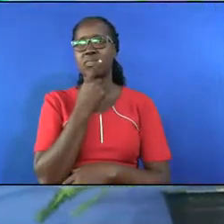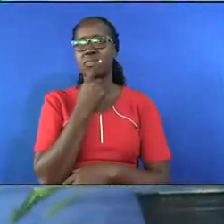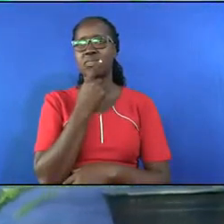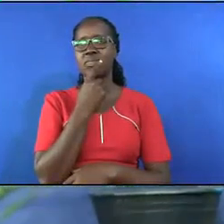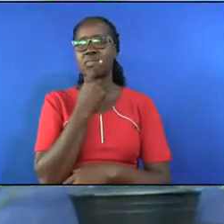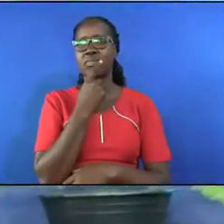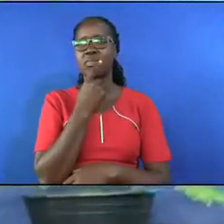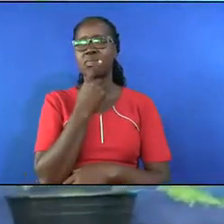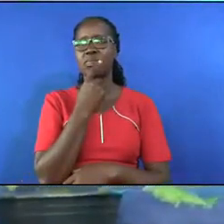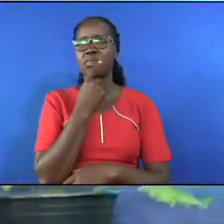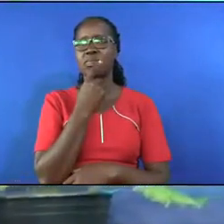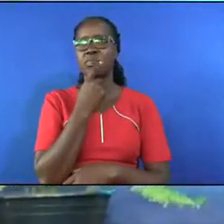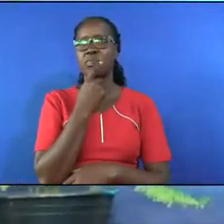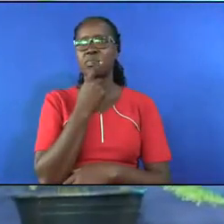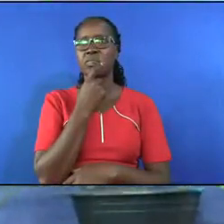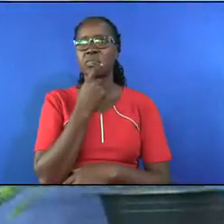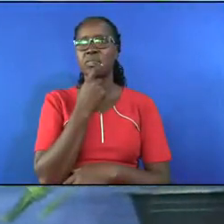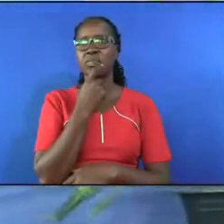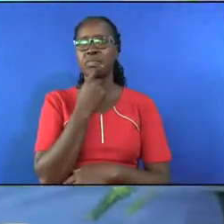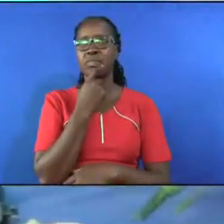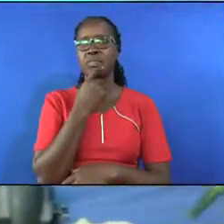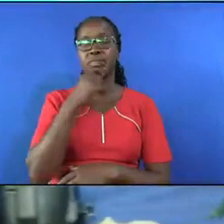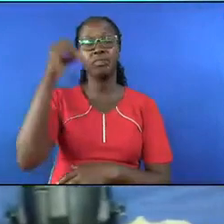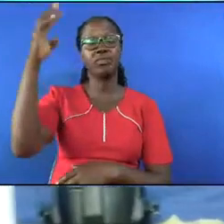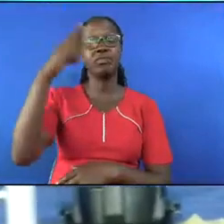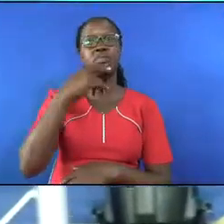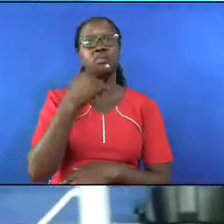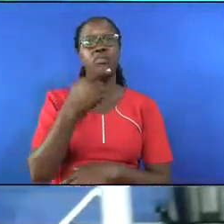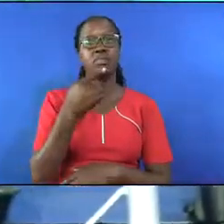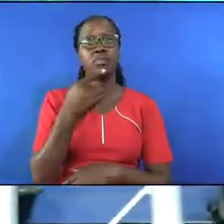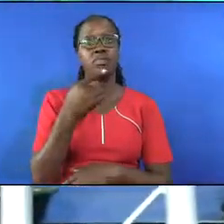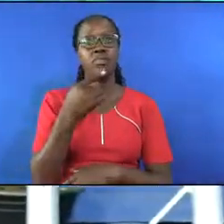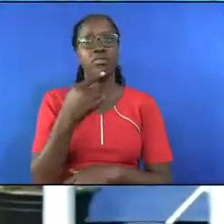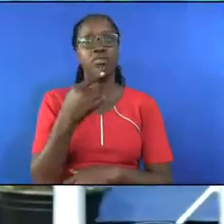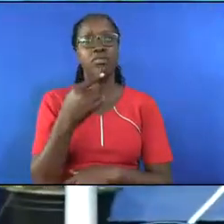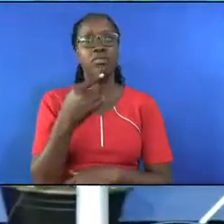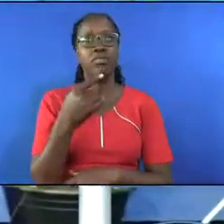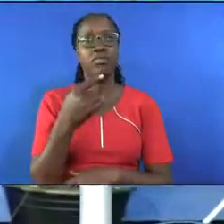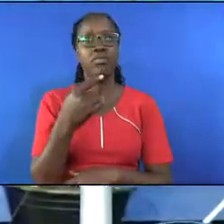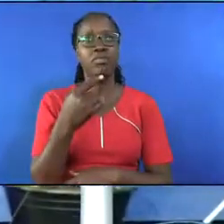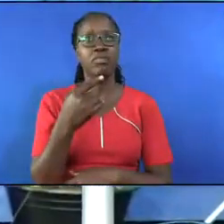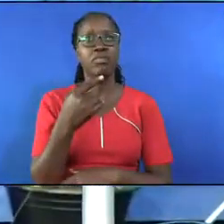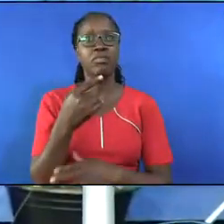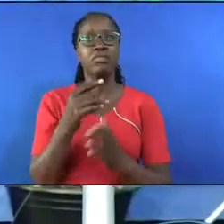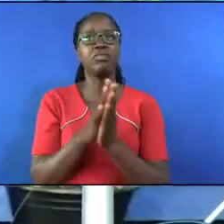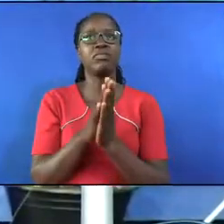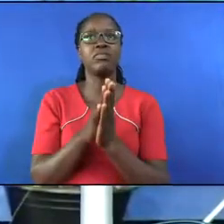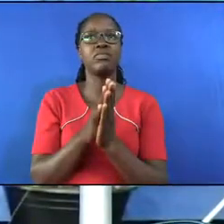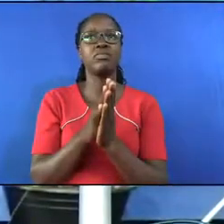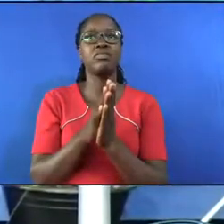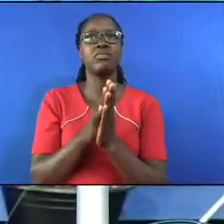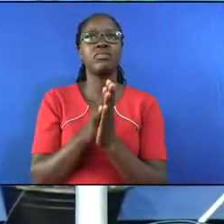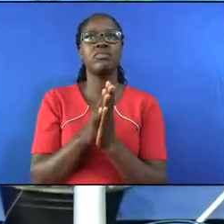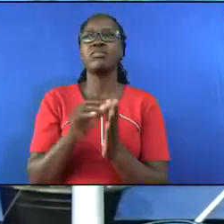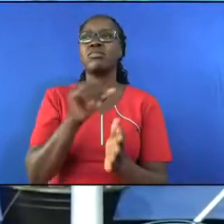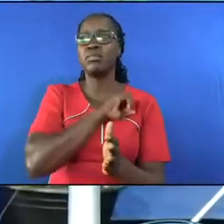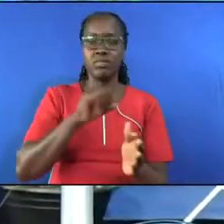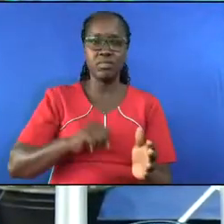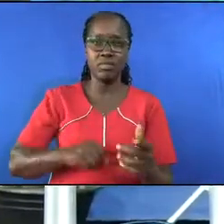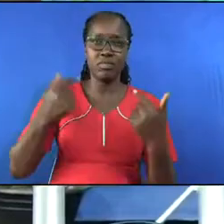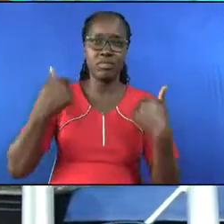on this. But the book of Revelation says that the saints are clothed in the righteousness of